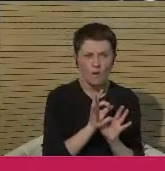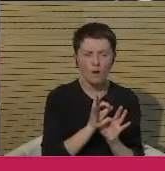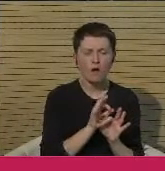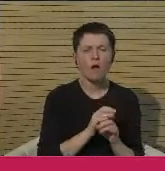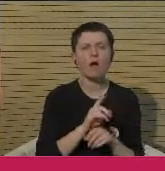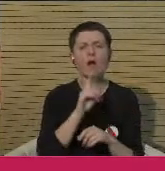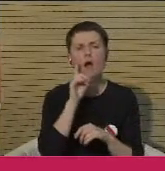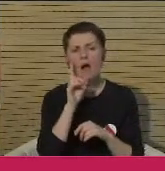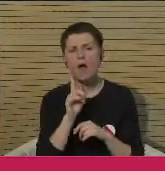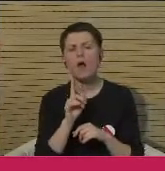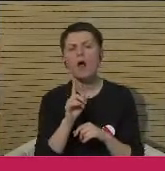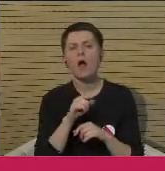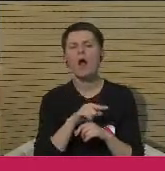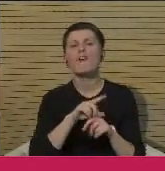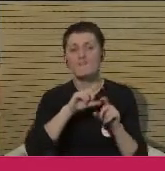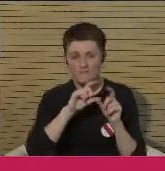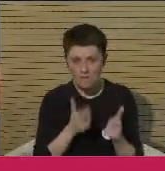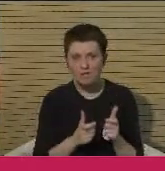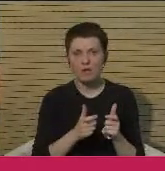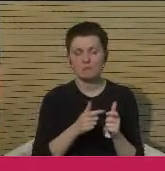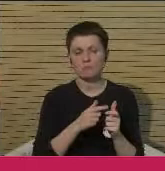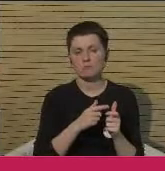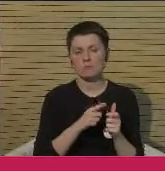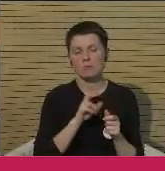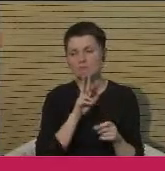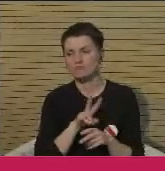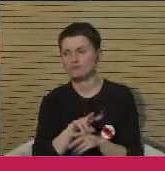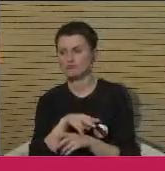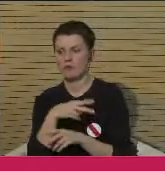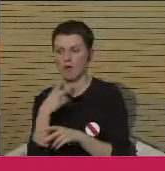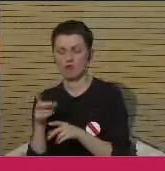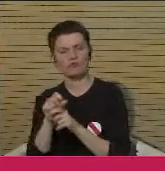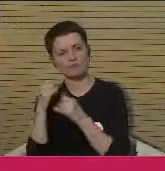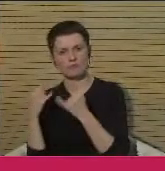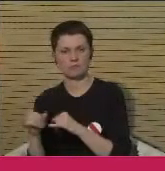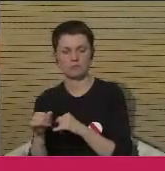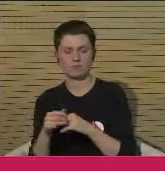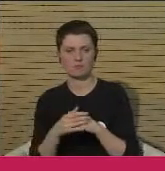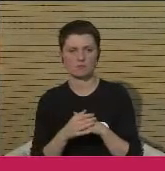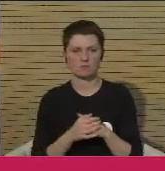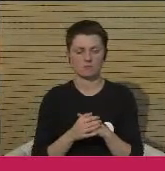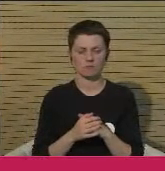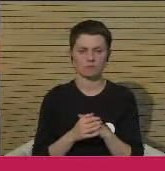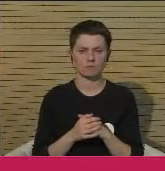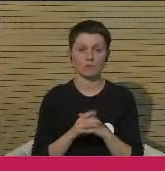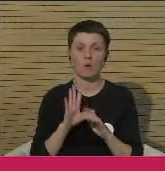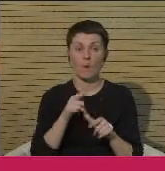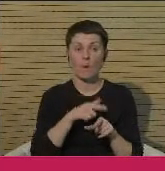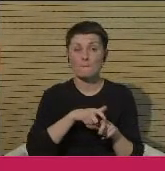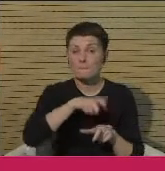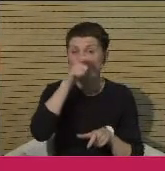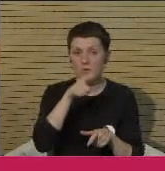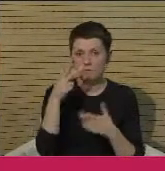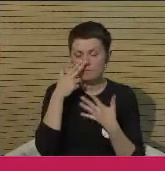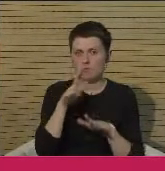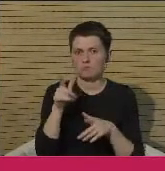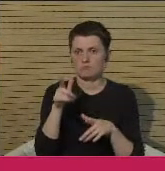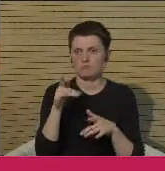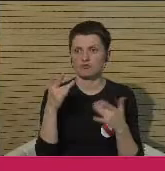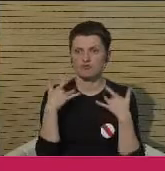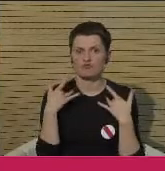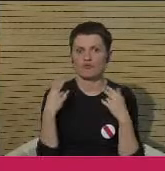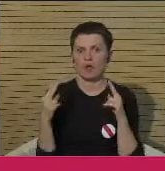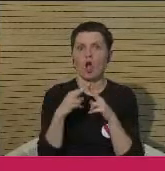the oldest, from the latest, the most dramatic history, to move towards something new, something else. Because